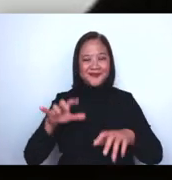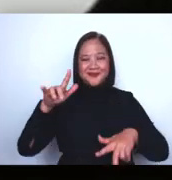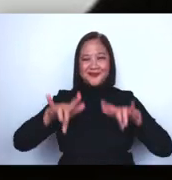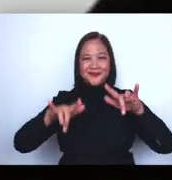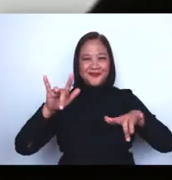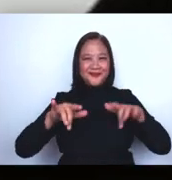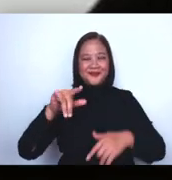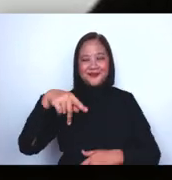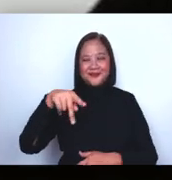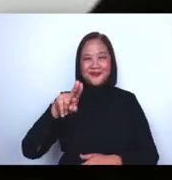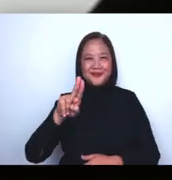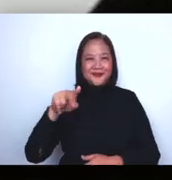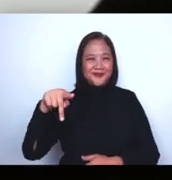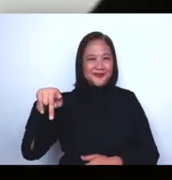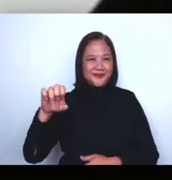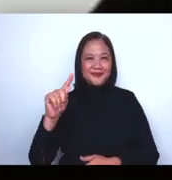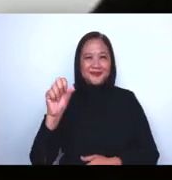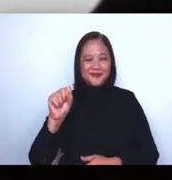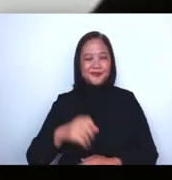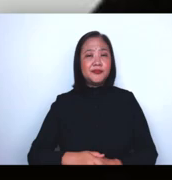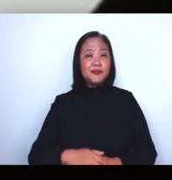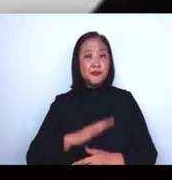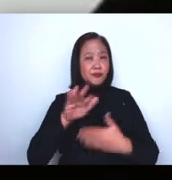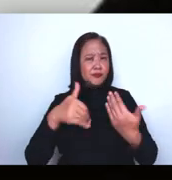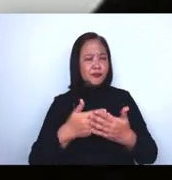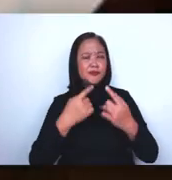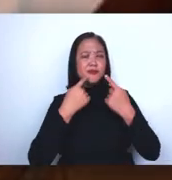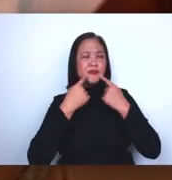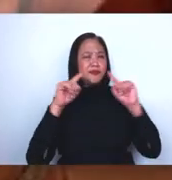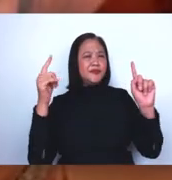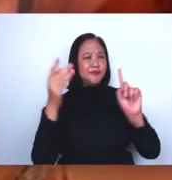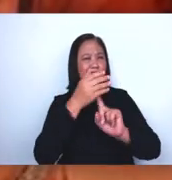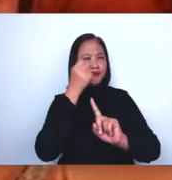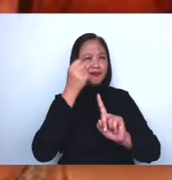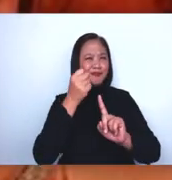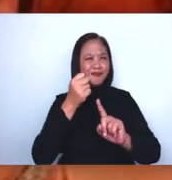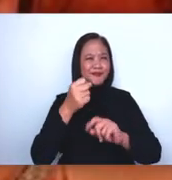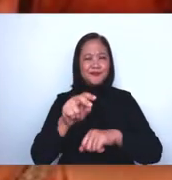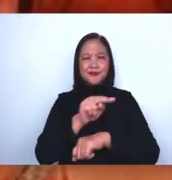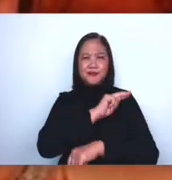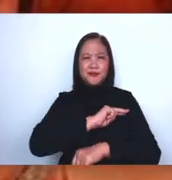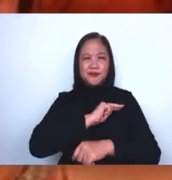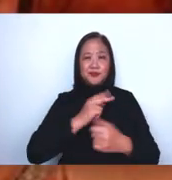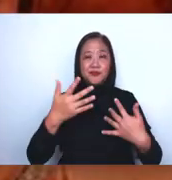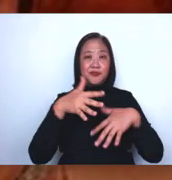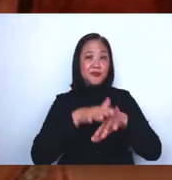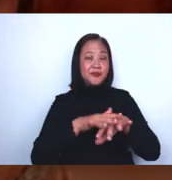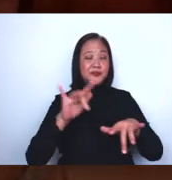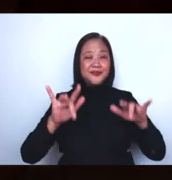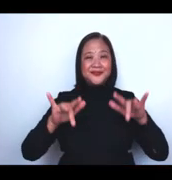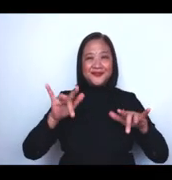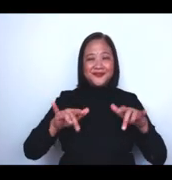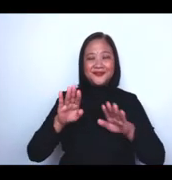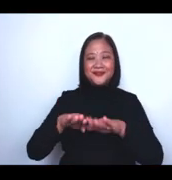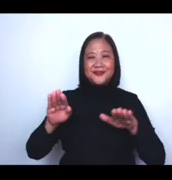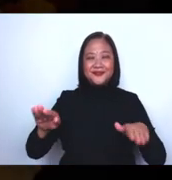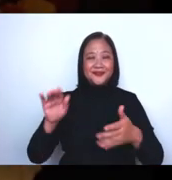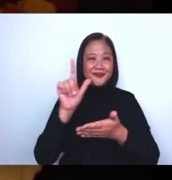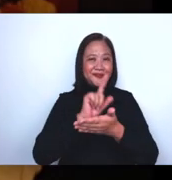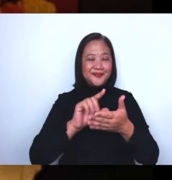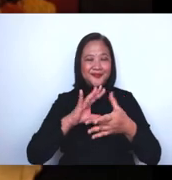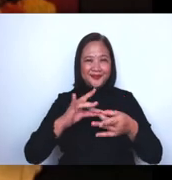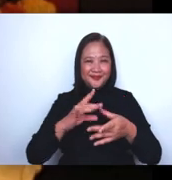puppets. All in all, what she has achieved is an indigenous fusion of puppetry, children's